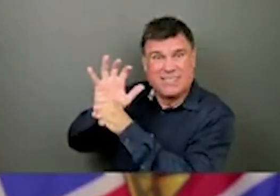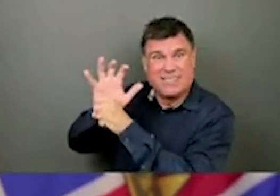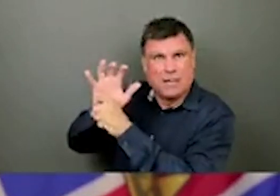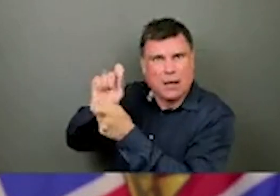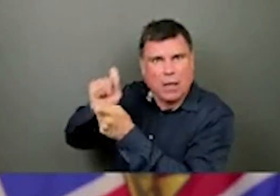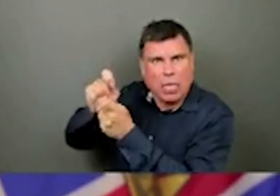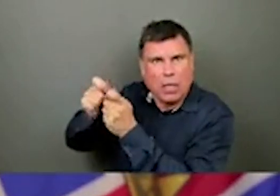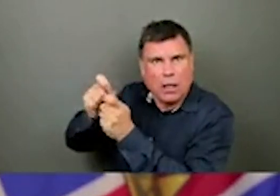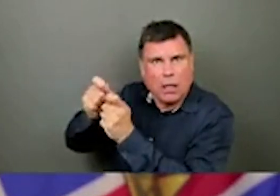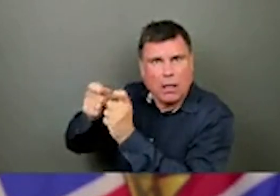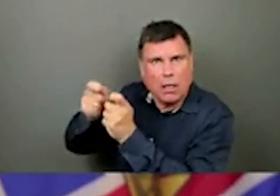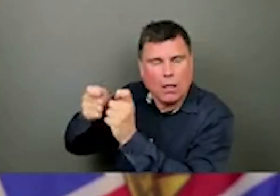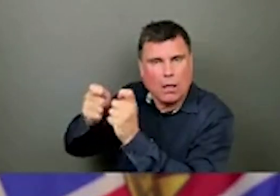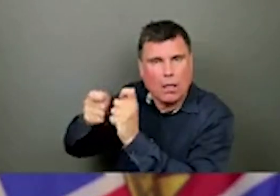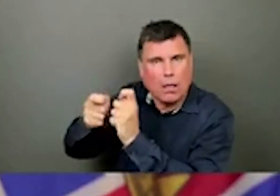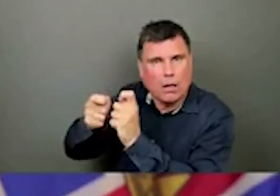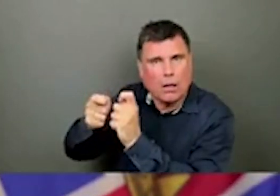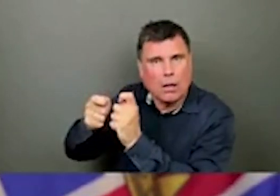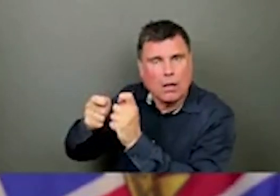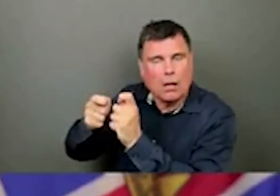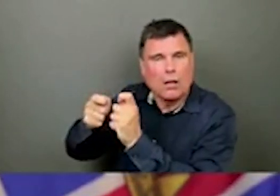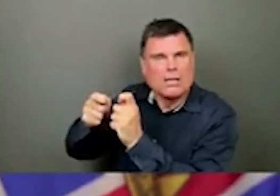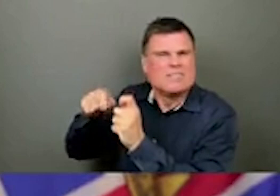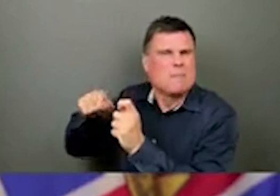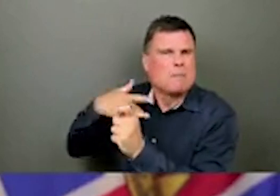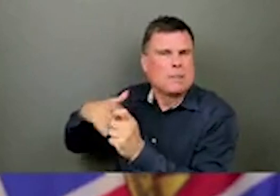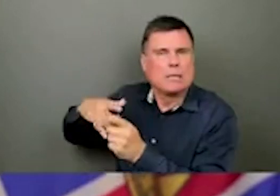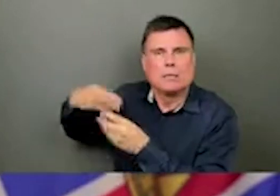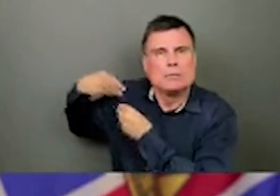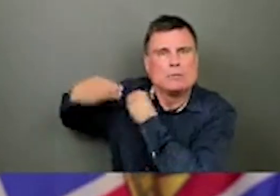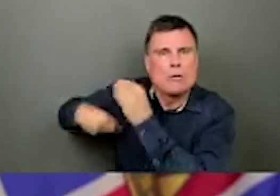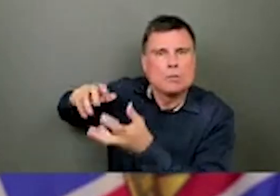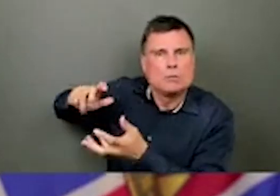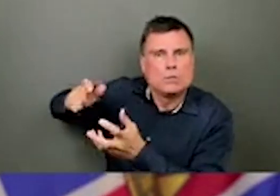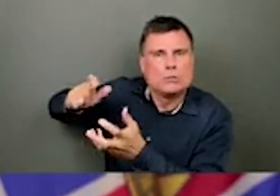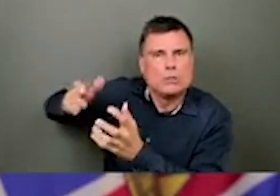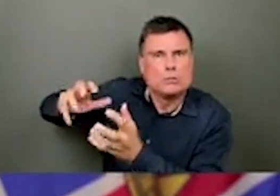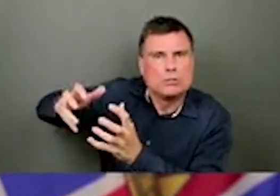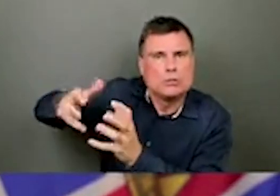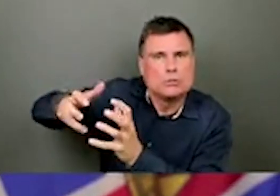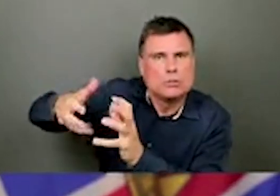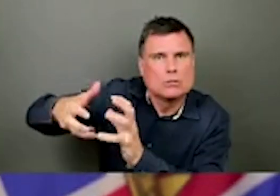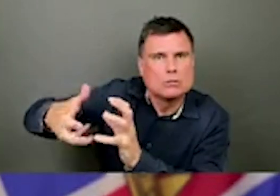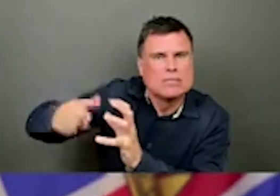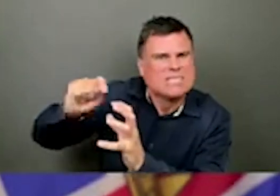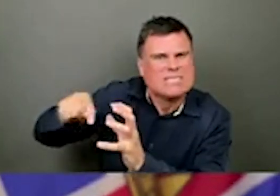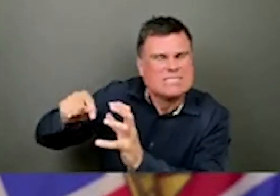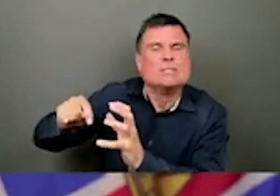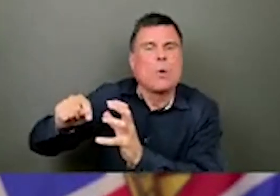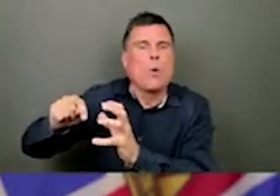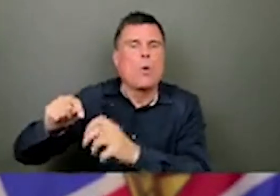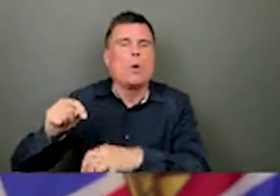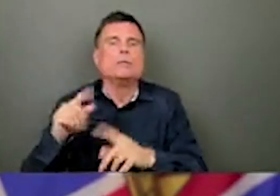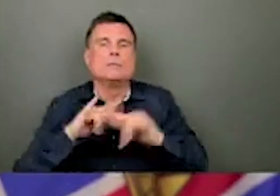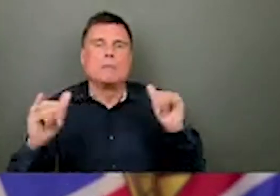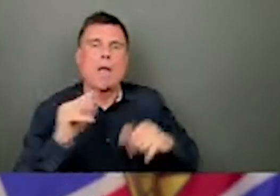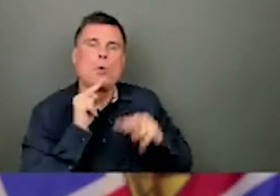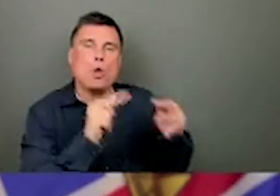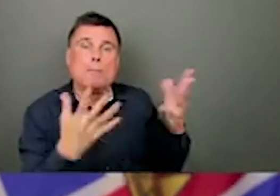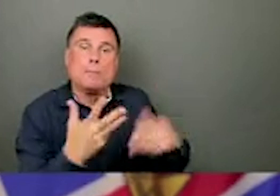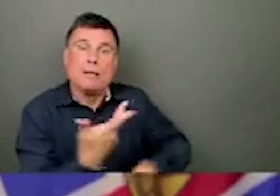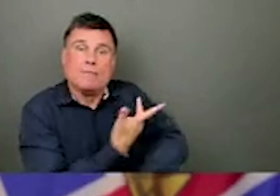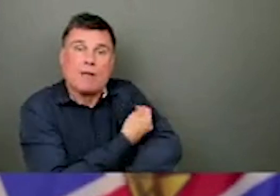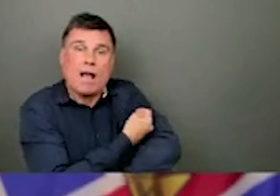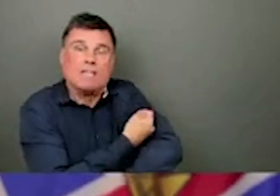So we need to balance all of those factors with the protection that we're seeing, and from the data today you can see that we're still getting very